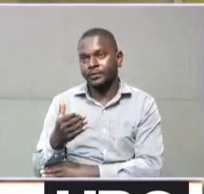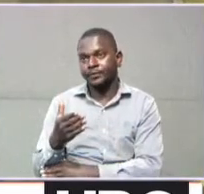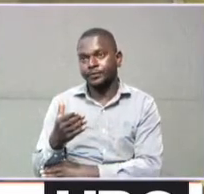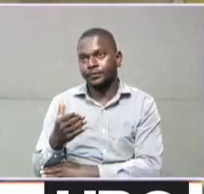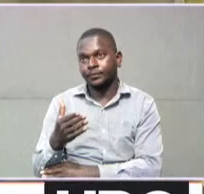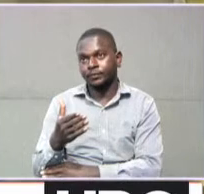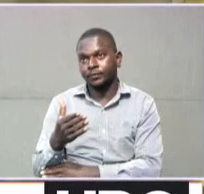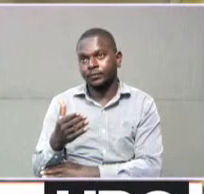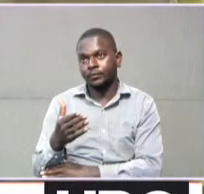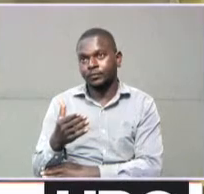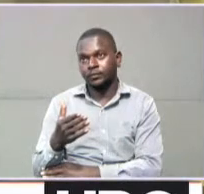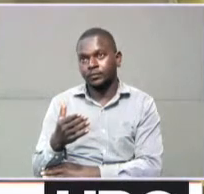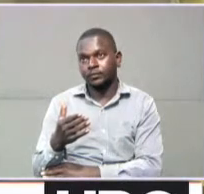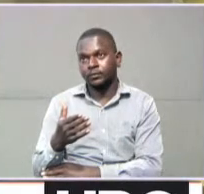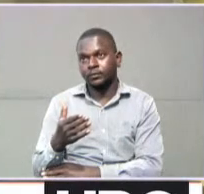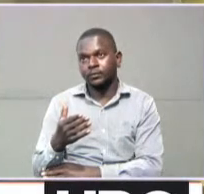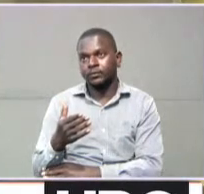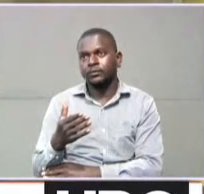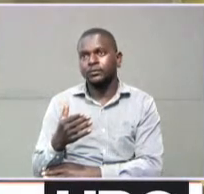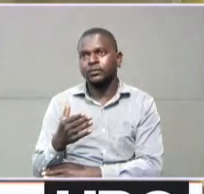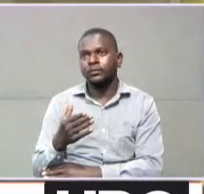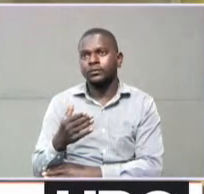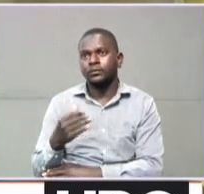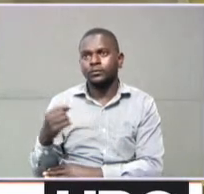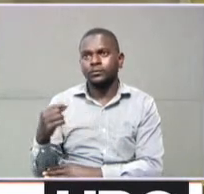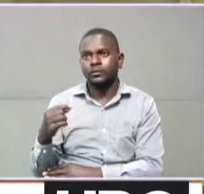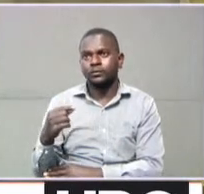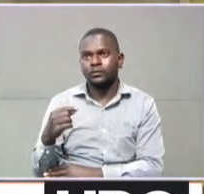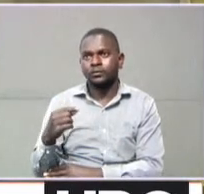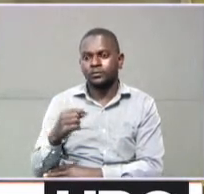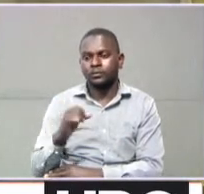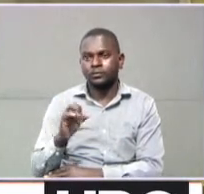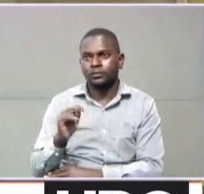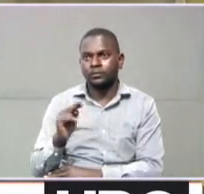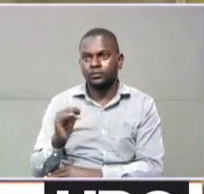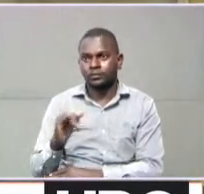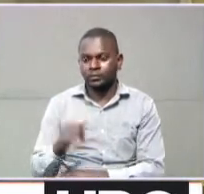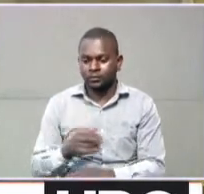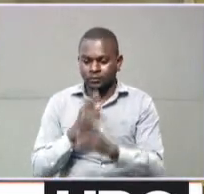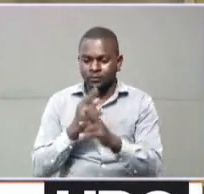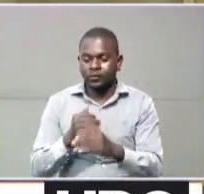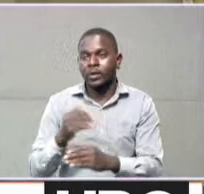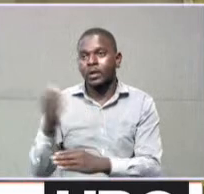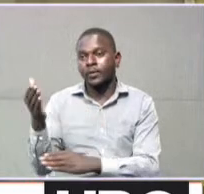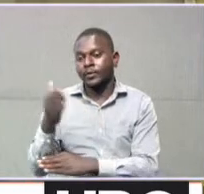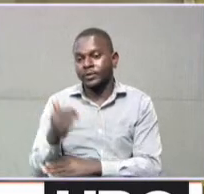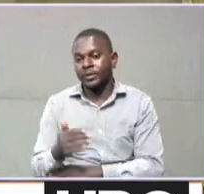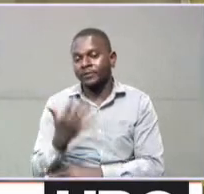on adulterated genes this should take us around five minutes on our minister